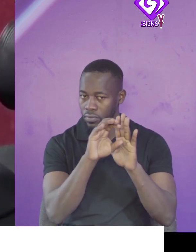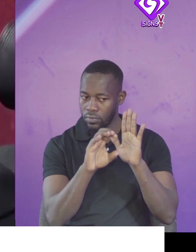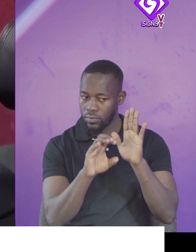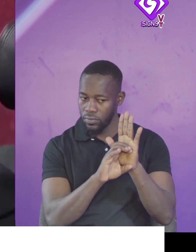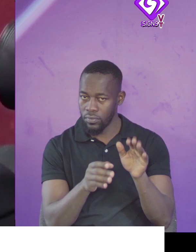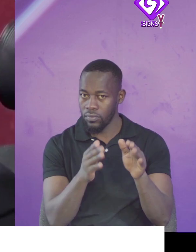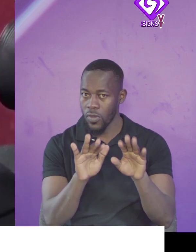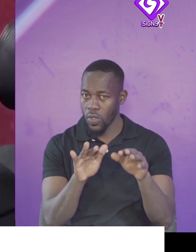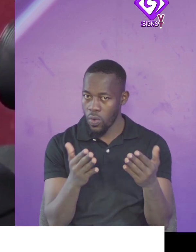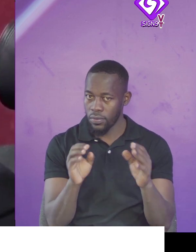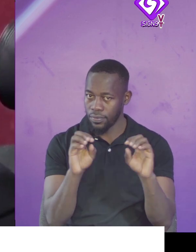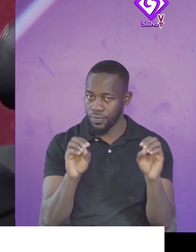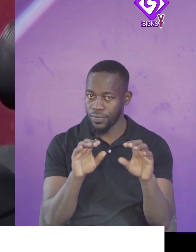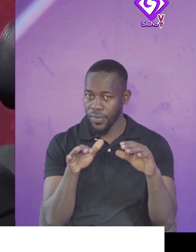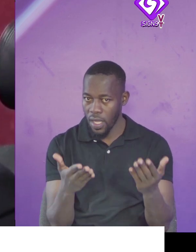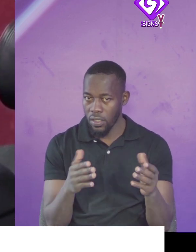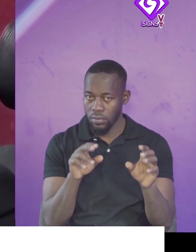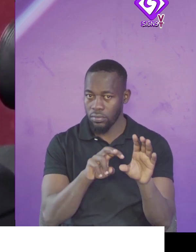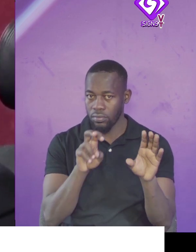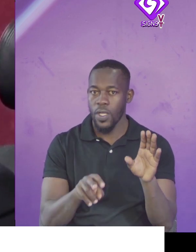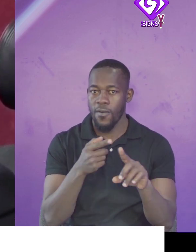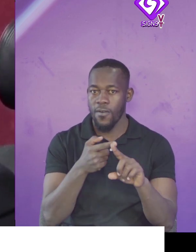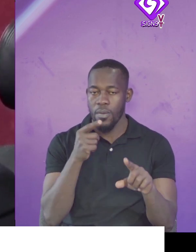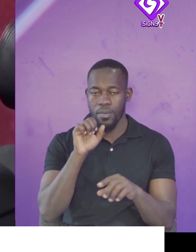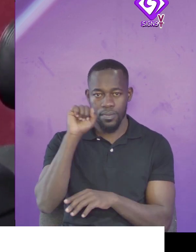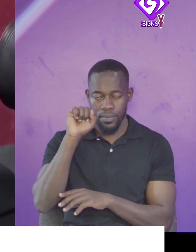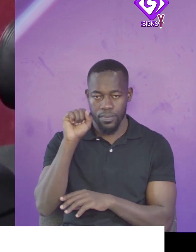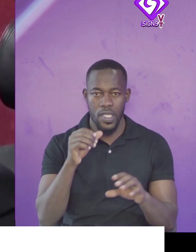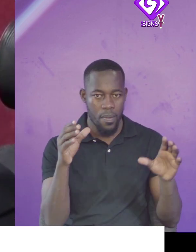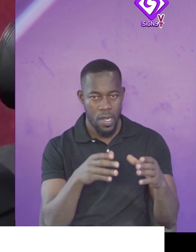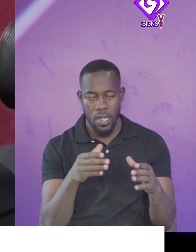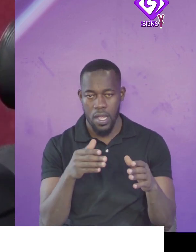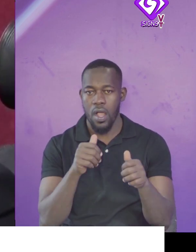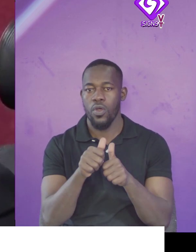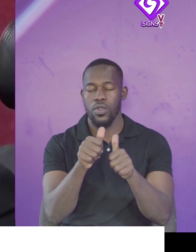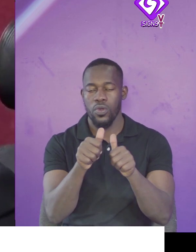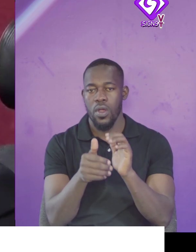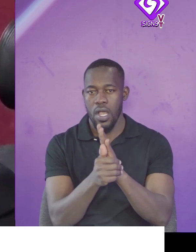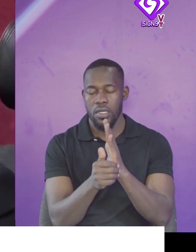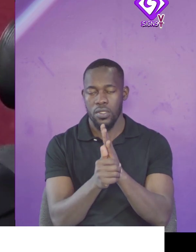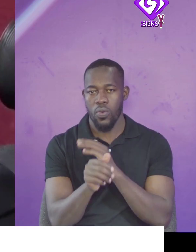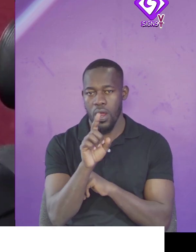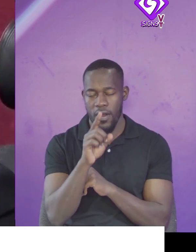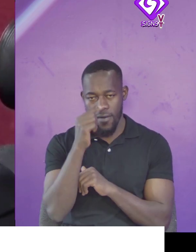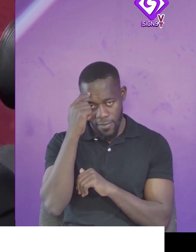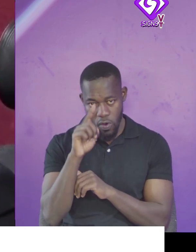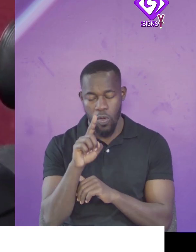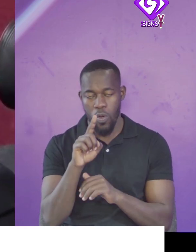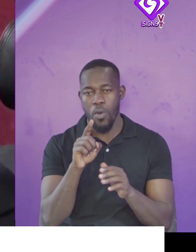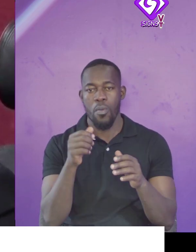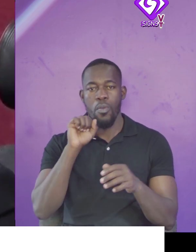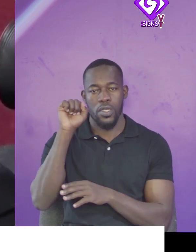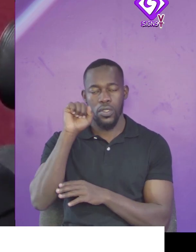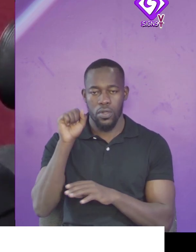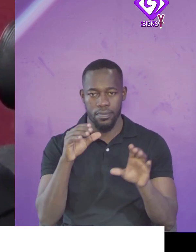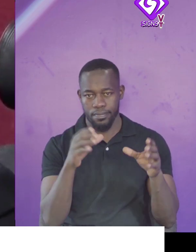from a political party under Article 1 or the sub-Article 3 of the Constitution as read with Section 14A of the Political Parties Act. We thus